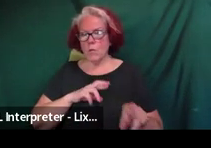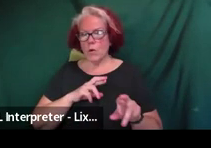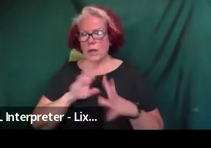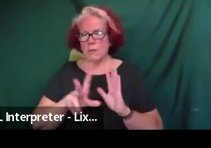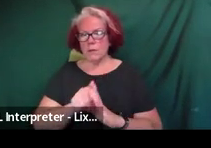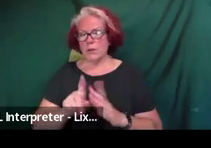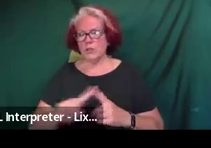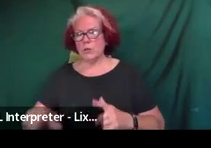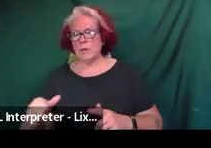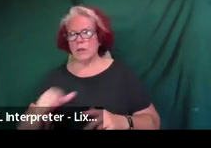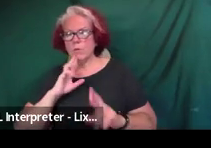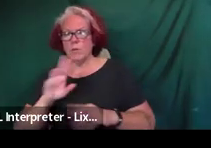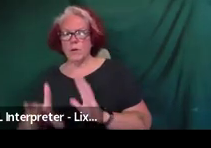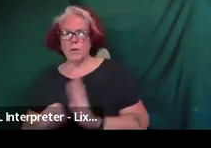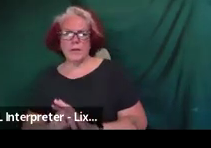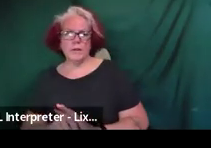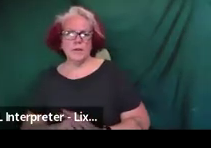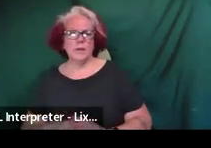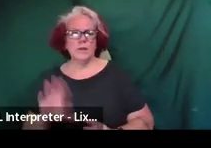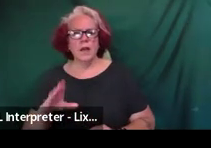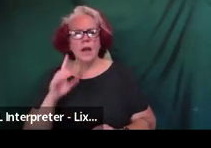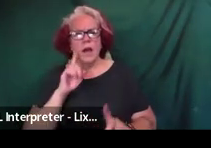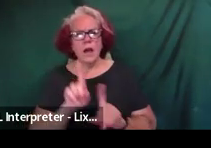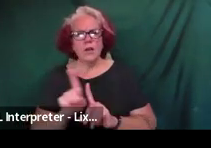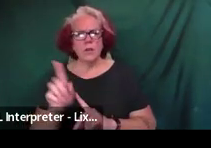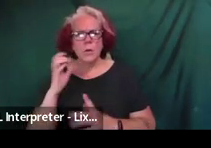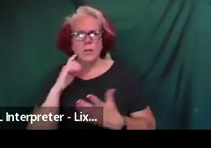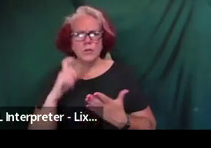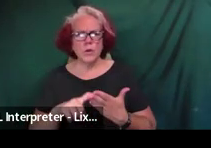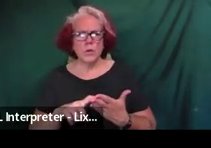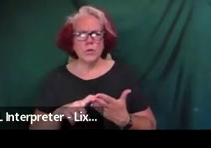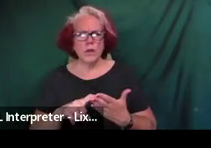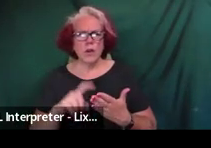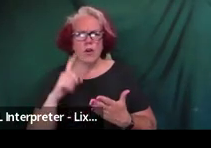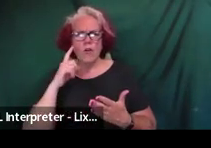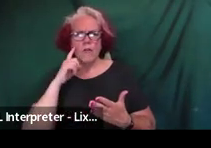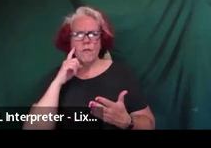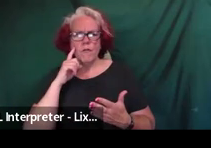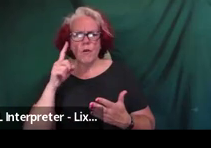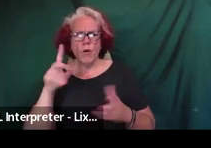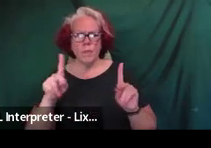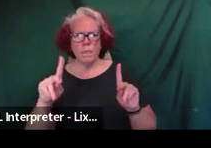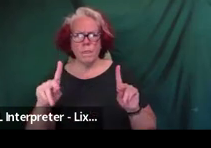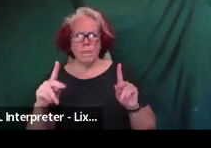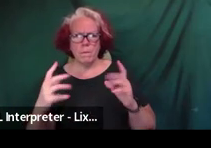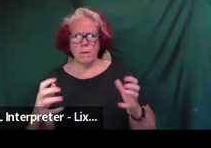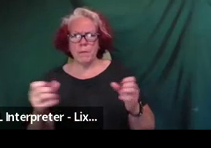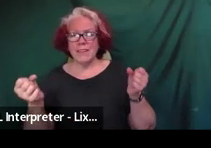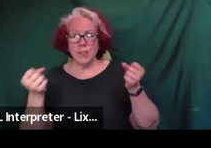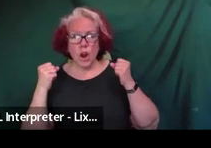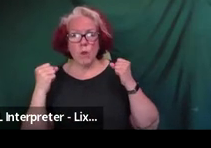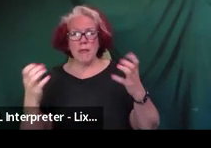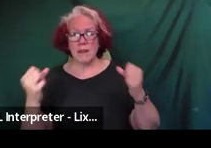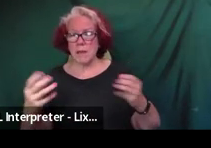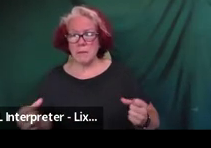another. Dr. Huntoon, I just wanted to also note, I know that for the public, there are many details